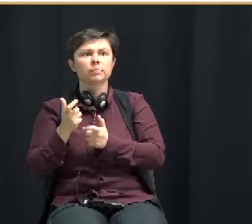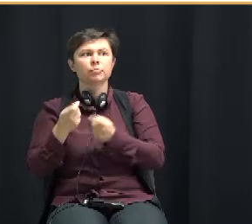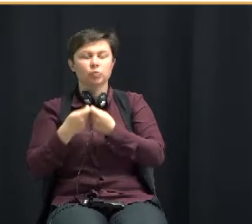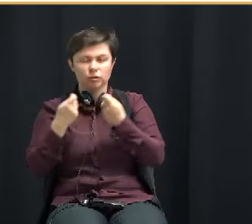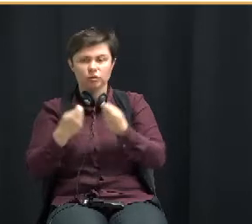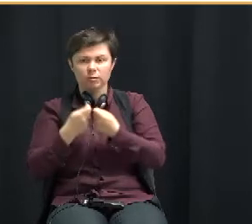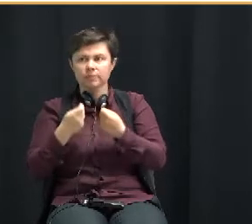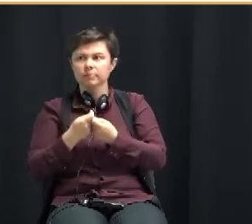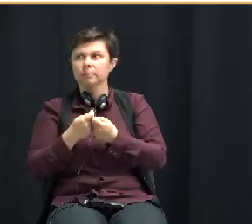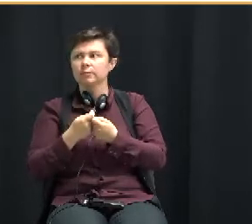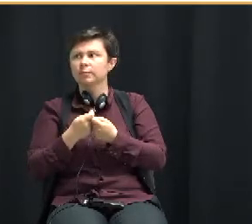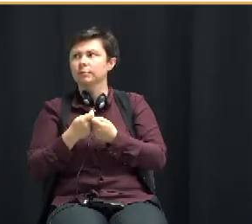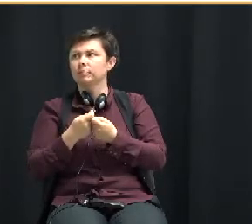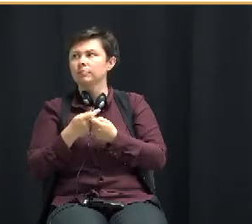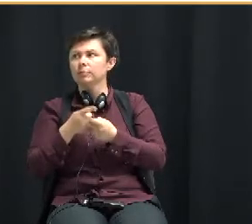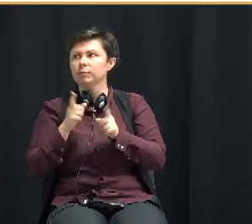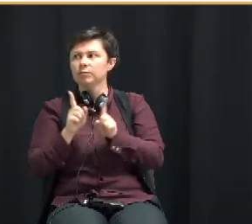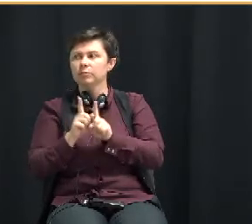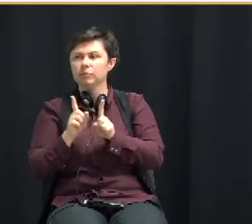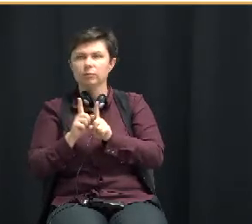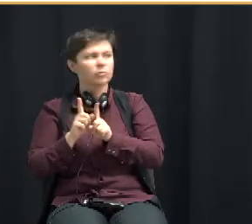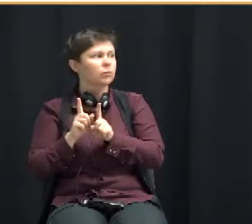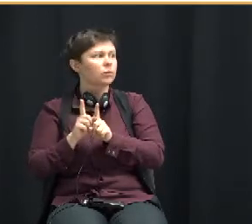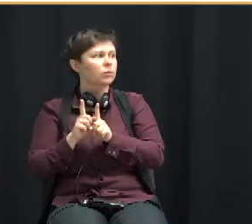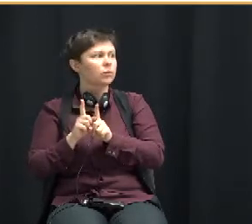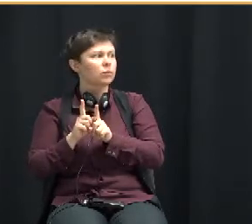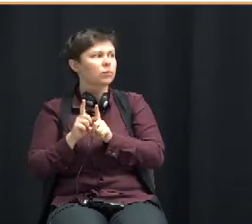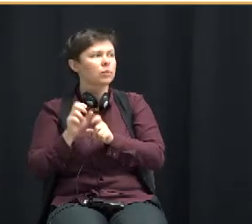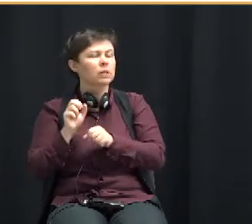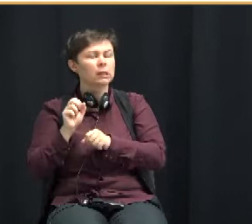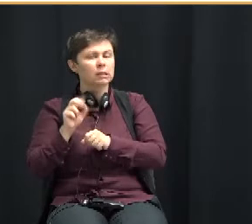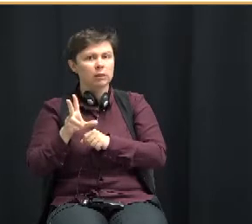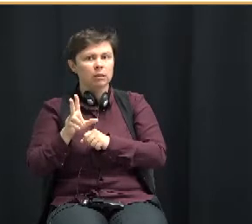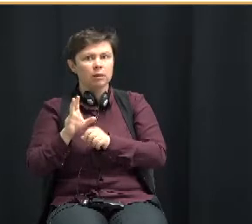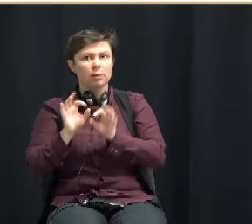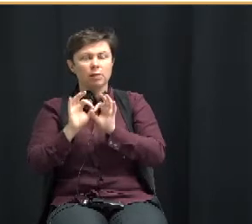this is the obstacle for disabled people and people with other disabilities.